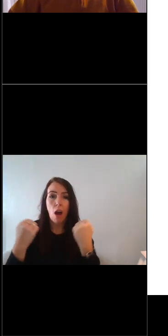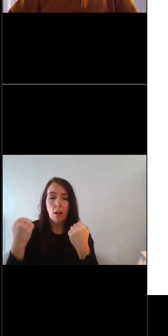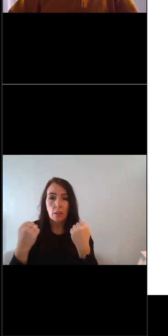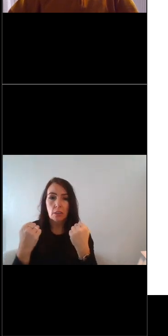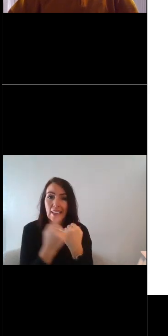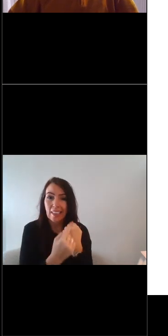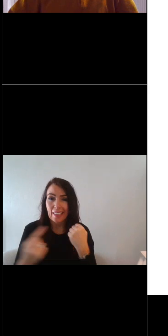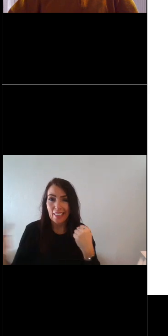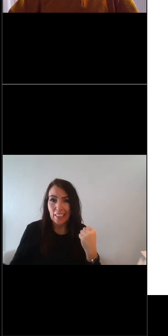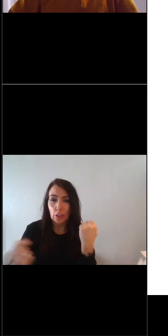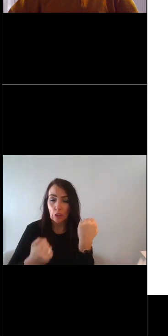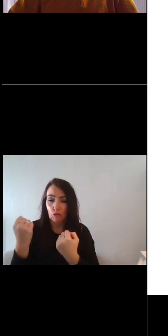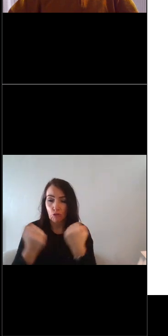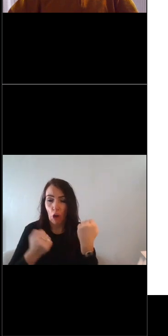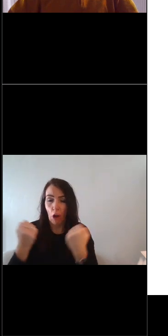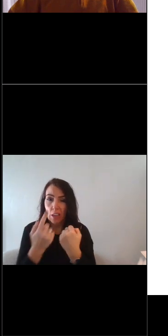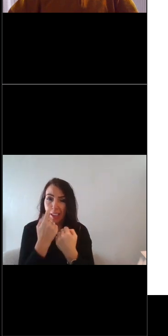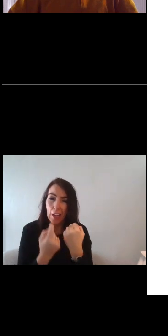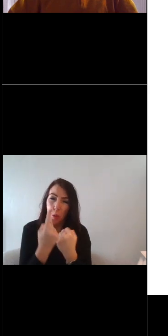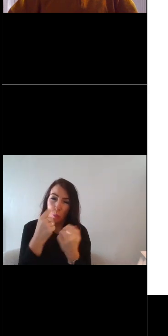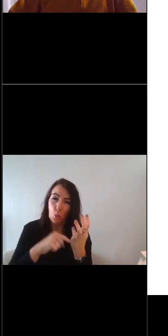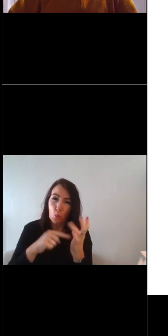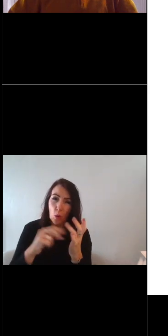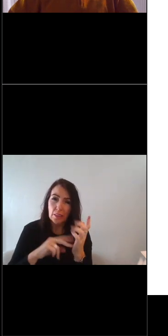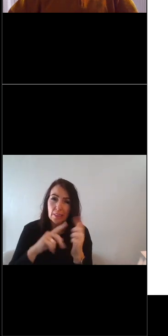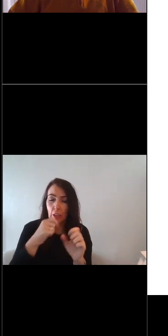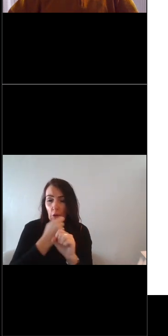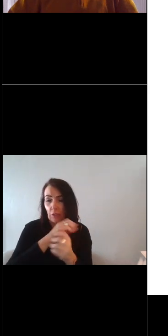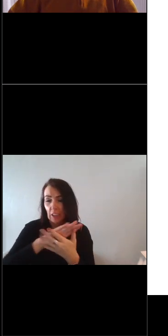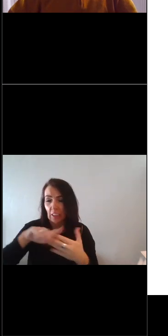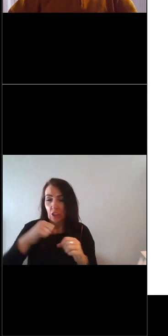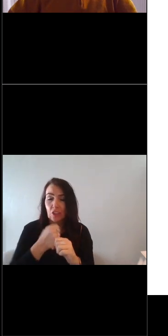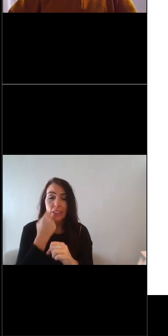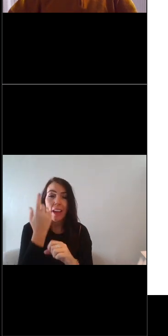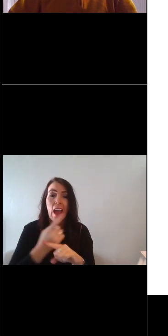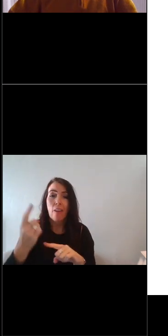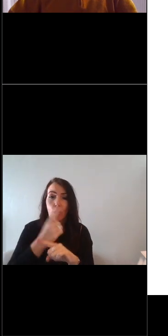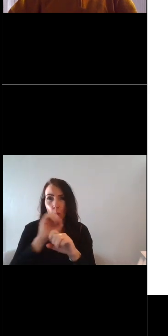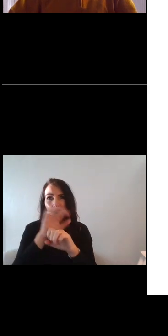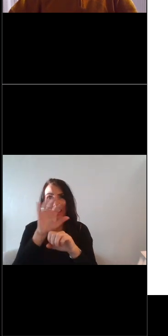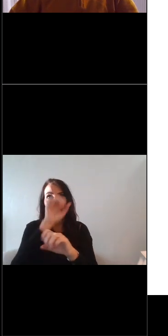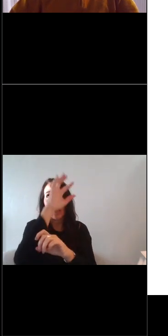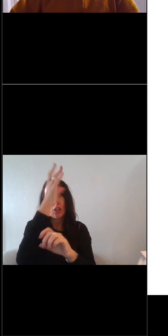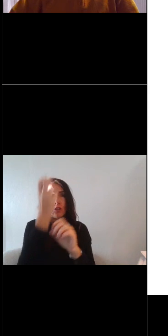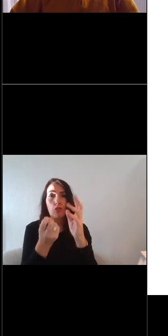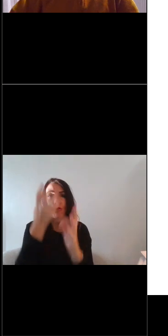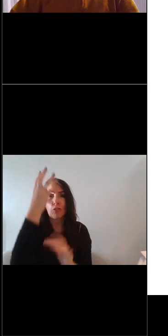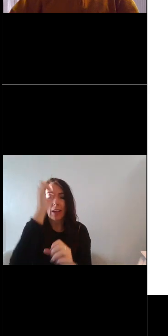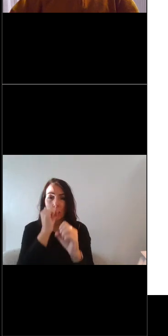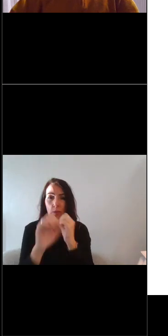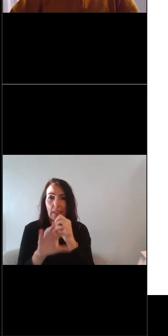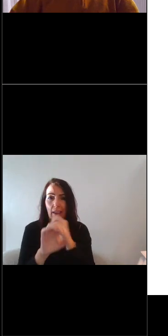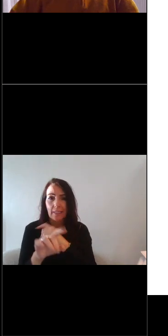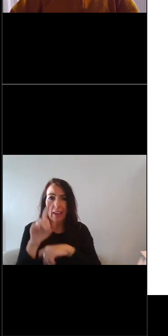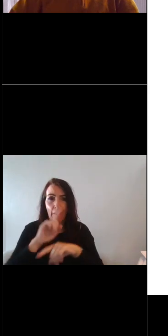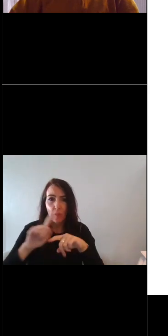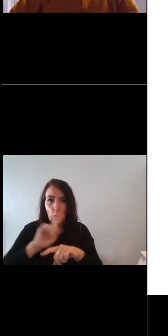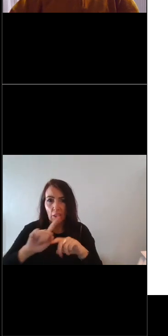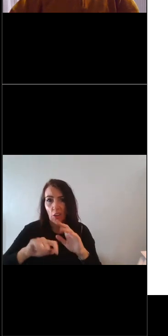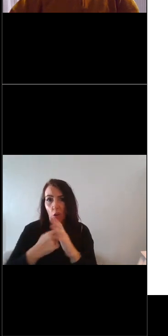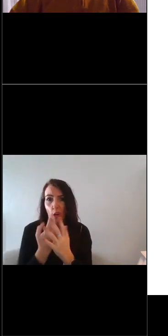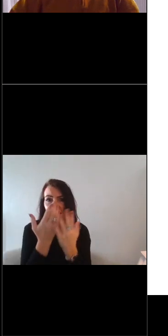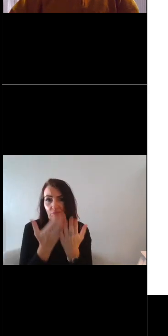truck can emit 1 tonne of greenhouse gas emissions a week, or even a 3.5 tonne van travelling 25,000